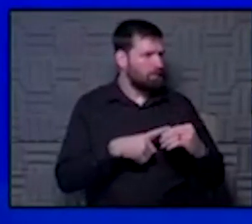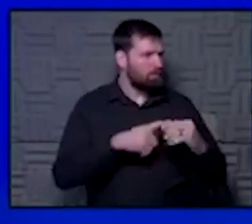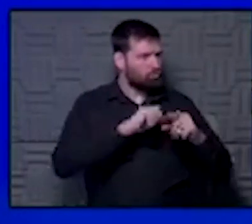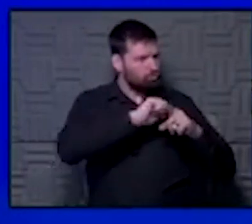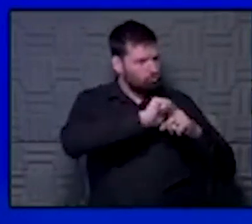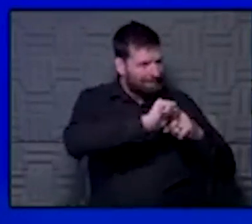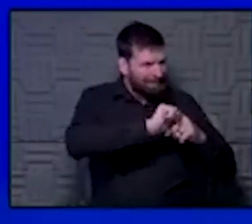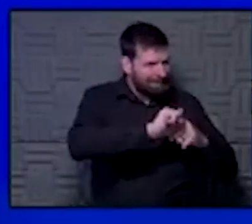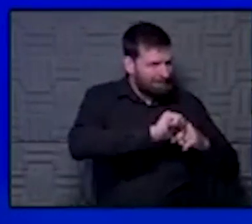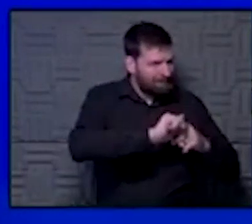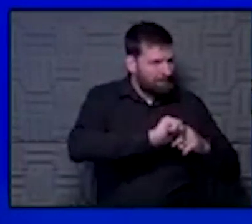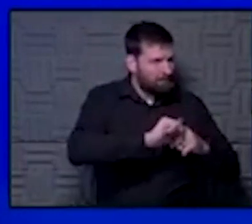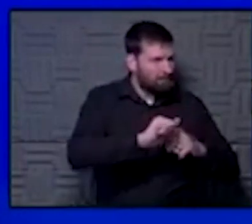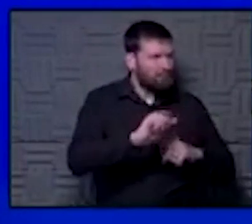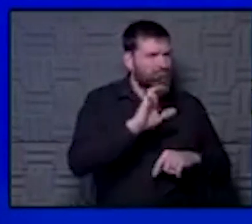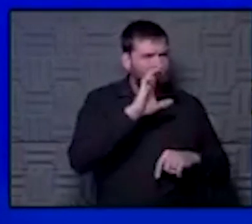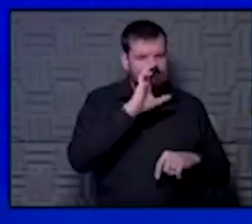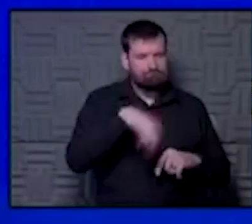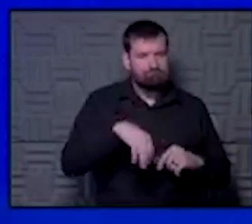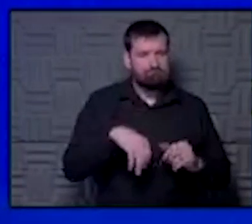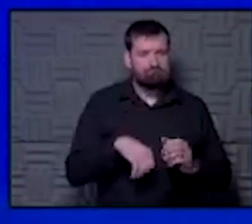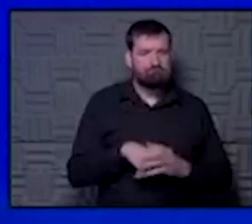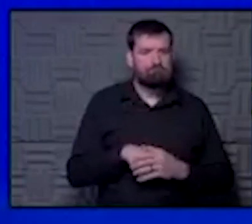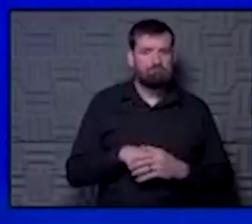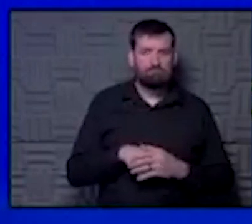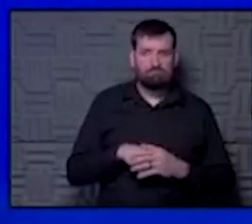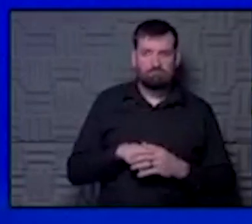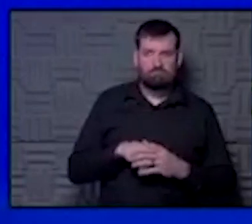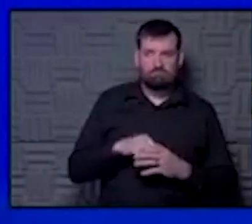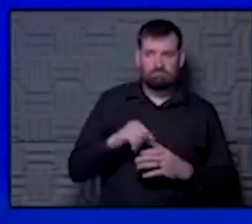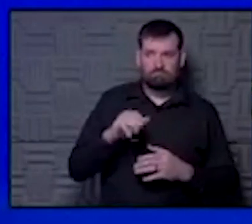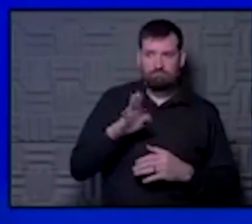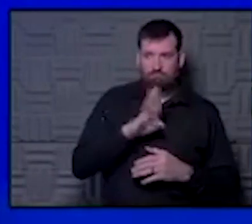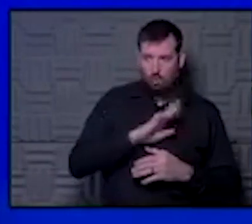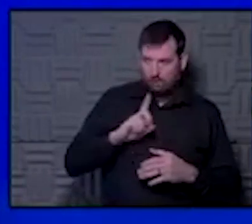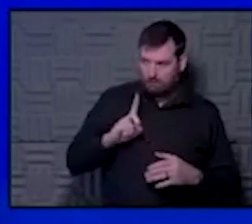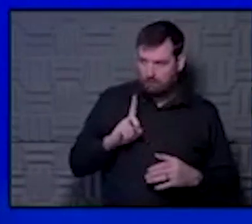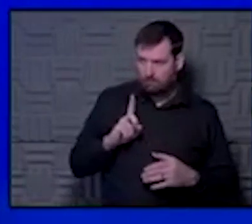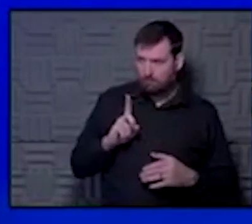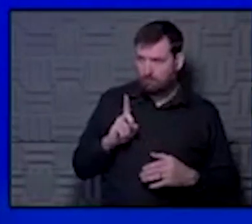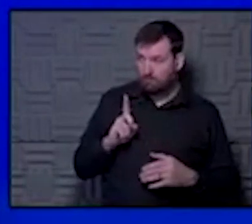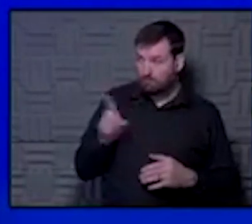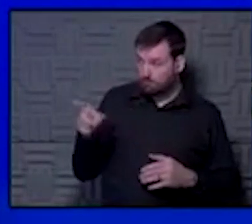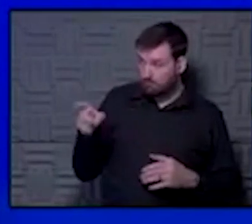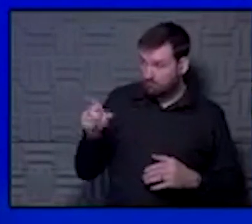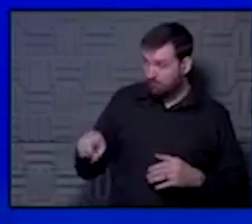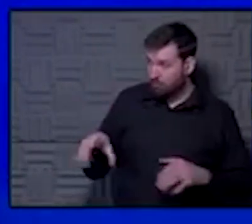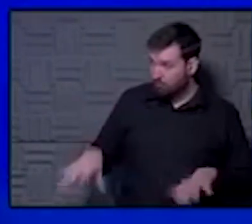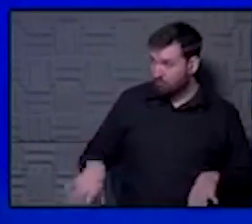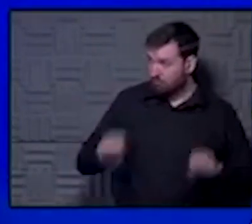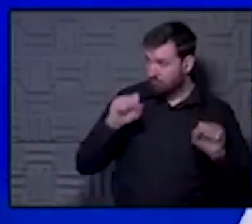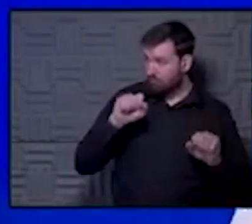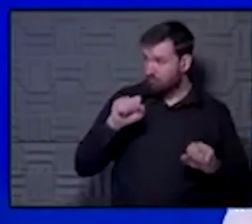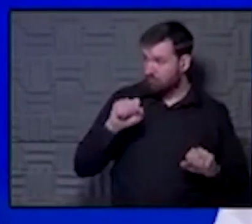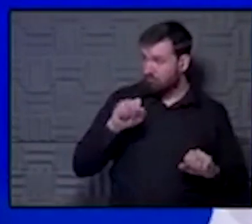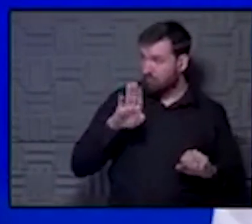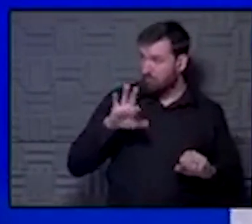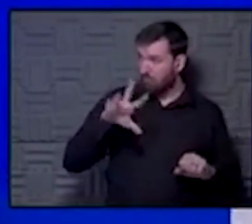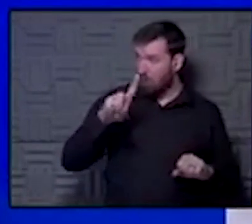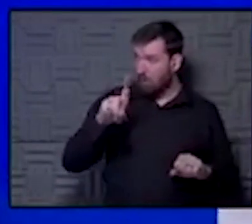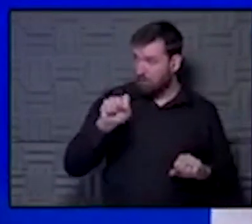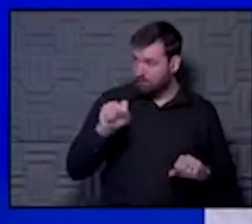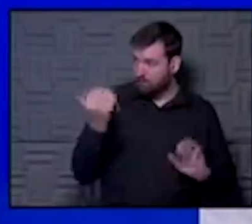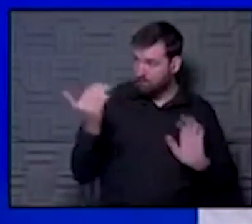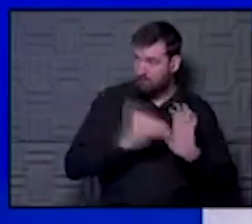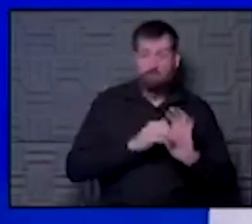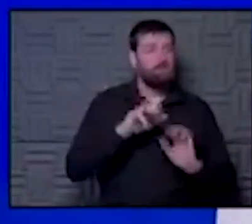training and, oddly enough, boards. Do you guys have to take your boards over? God, but yes. They're asking